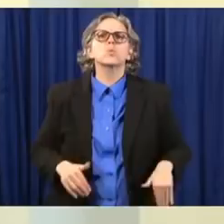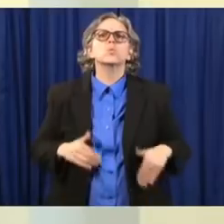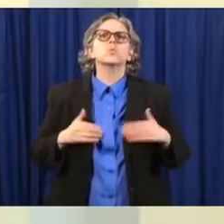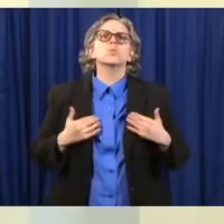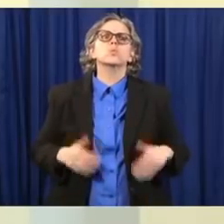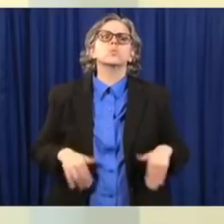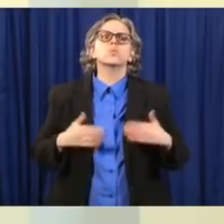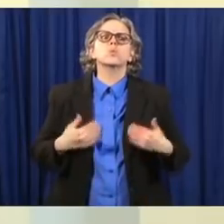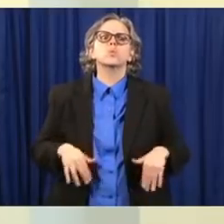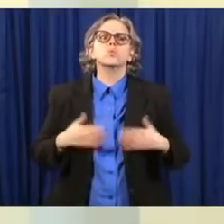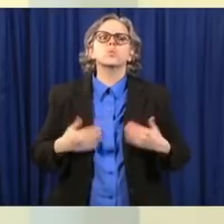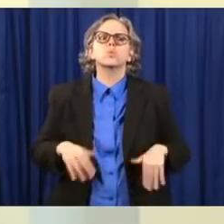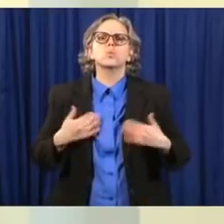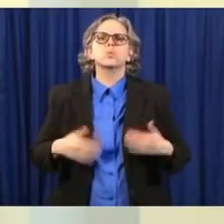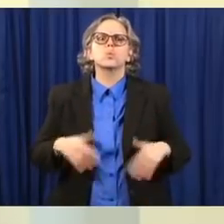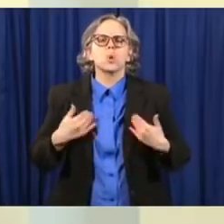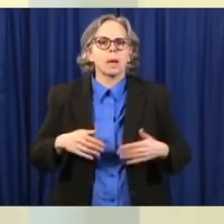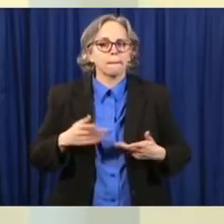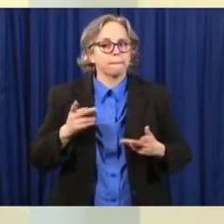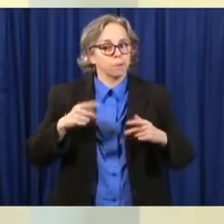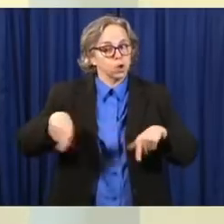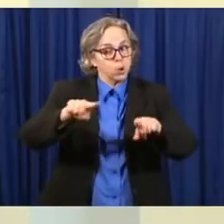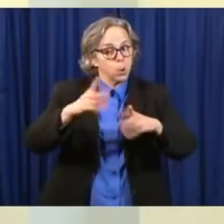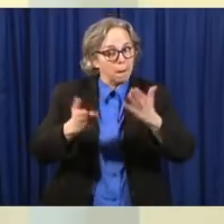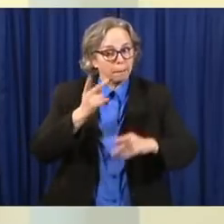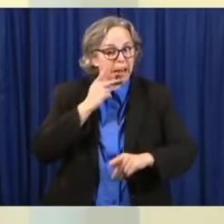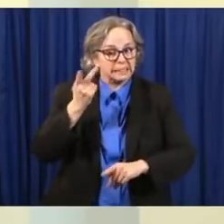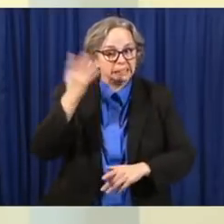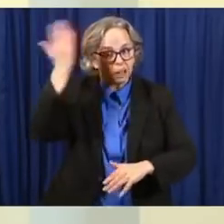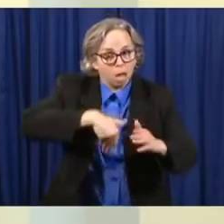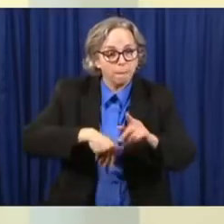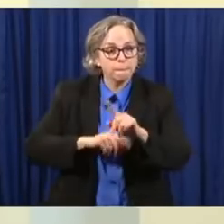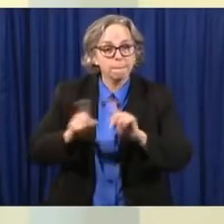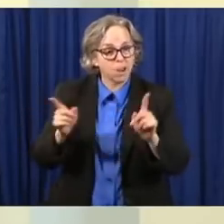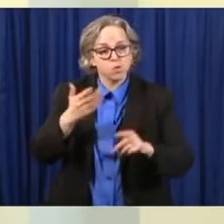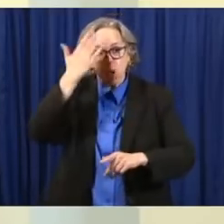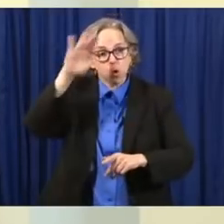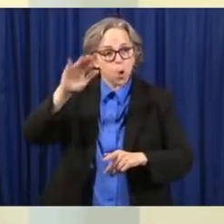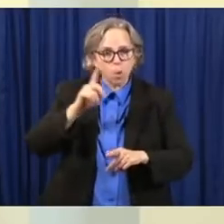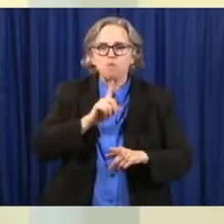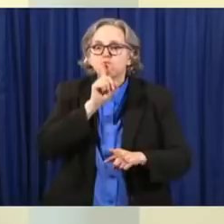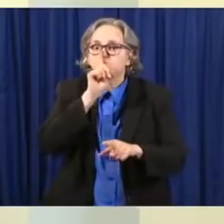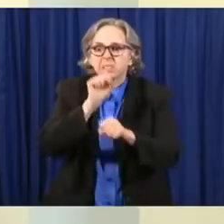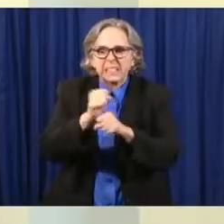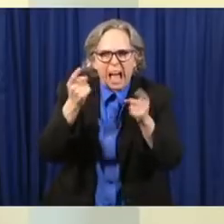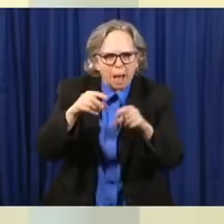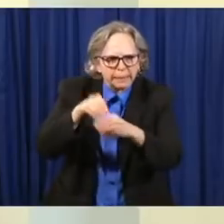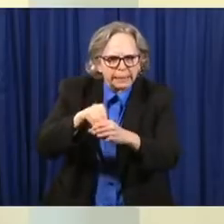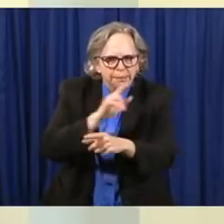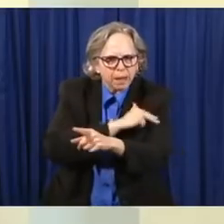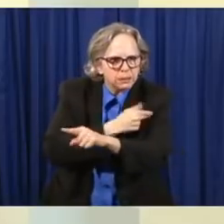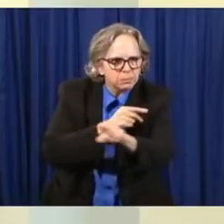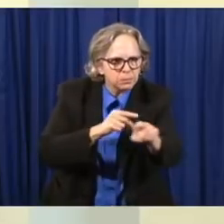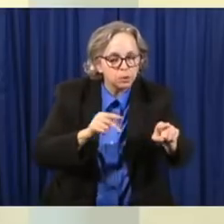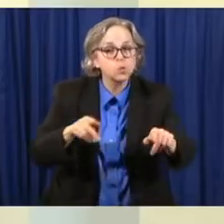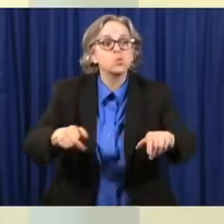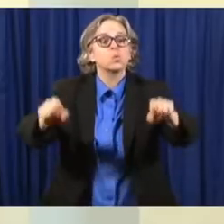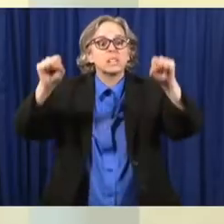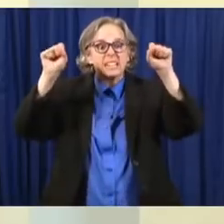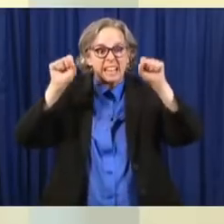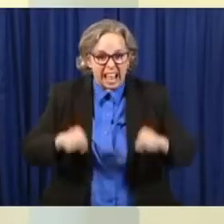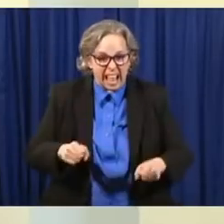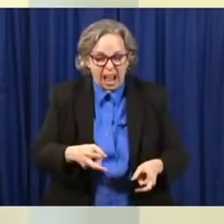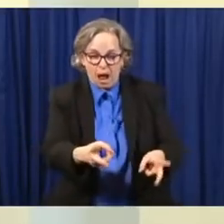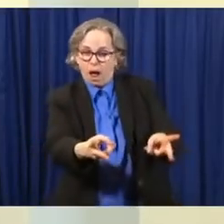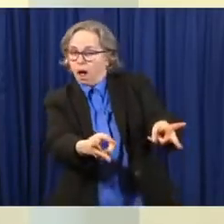this TV setting, what's really going on, people get very, very sick from this. And